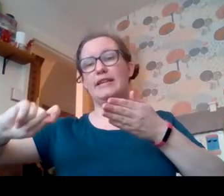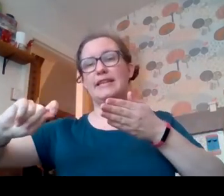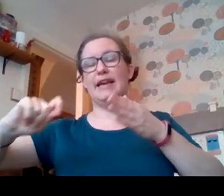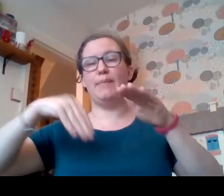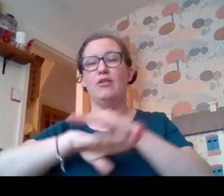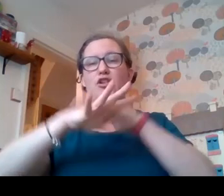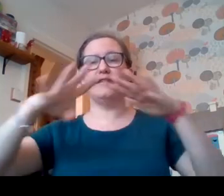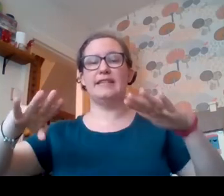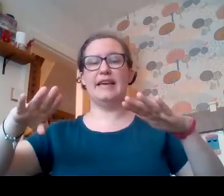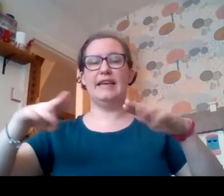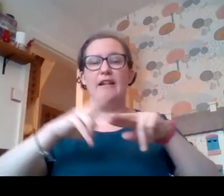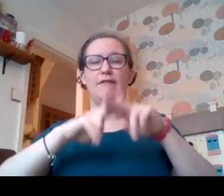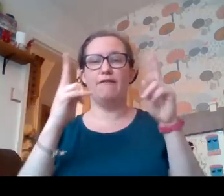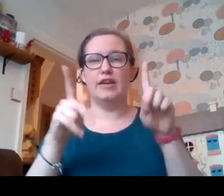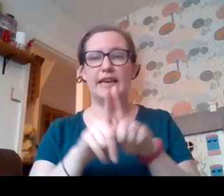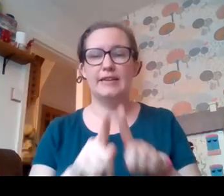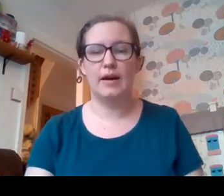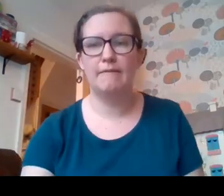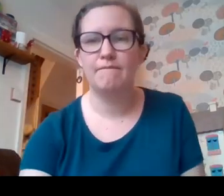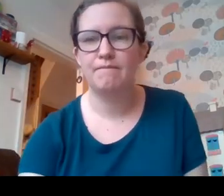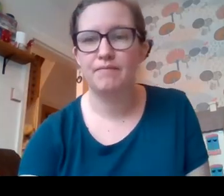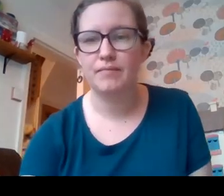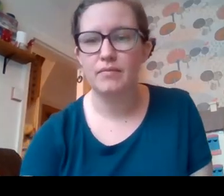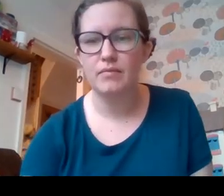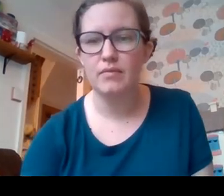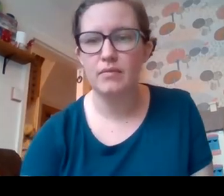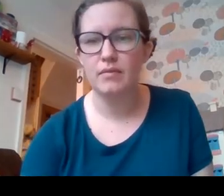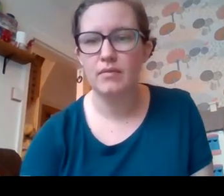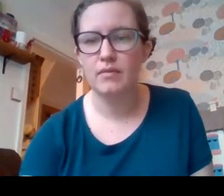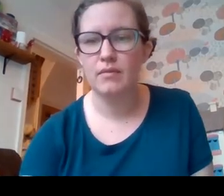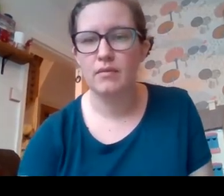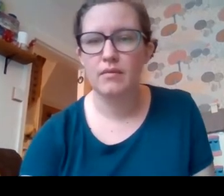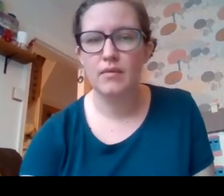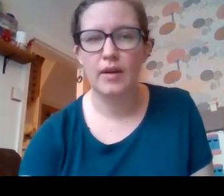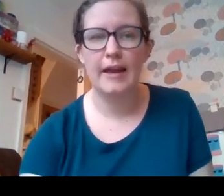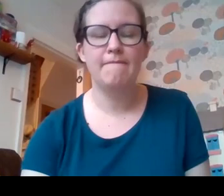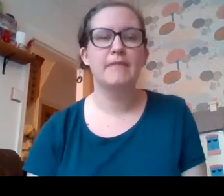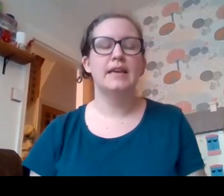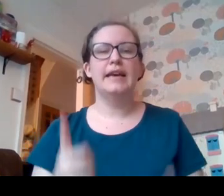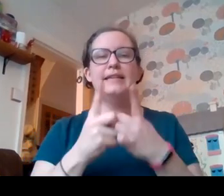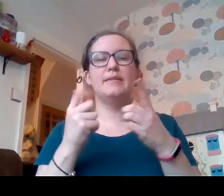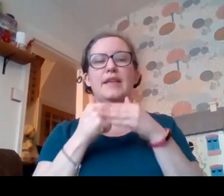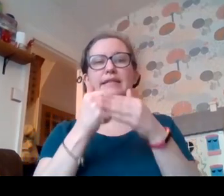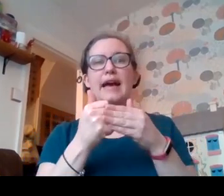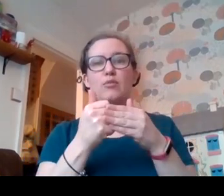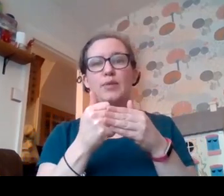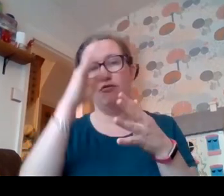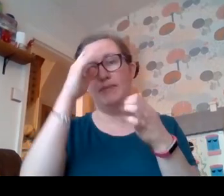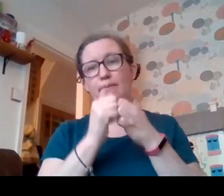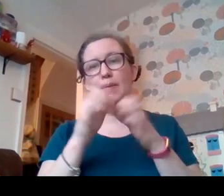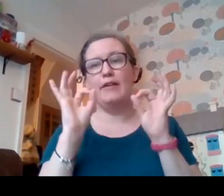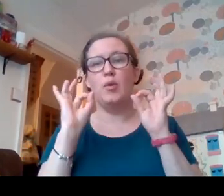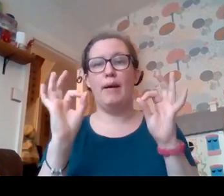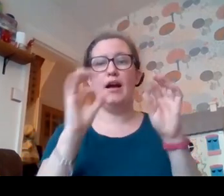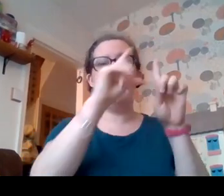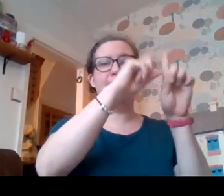some writing about under the sea for Friday as well. Okay, Here's some things to help you.